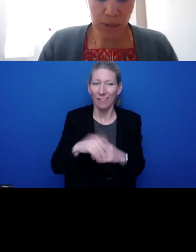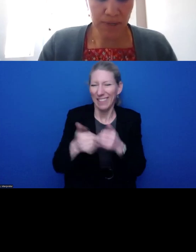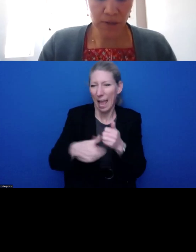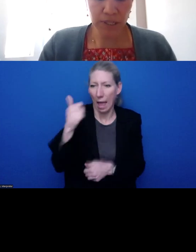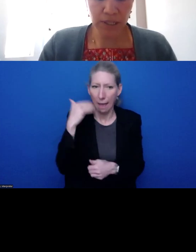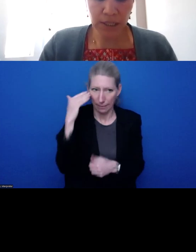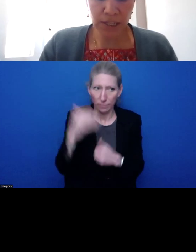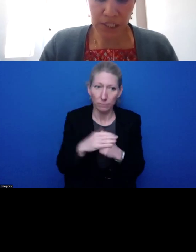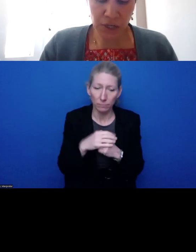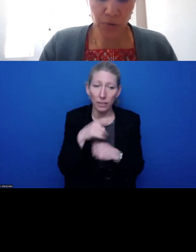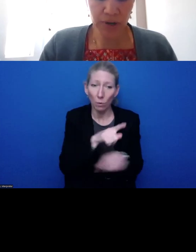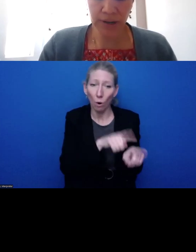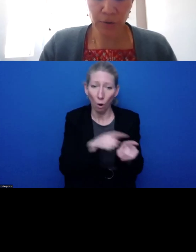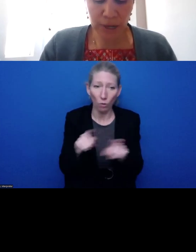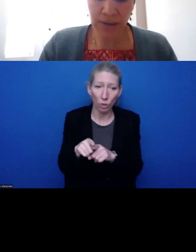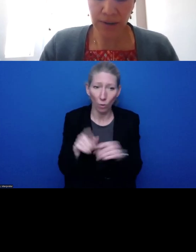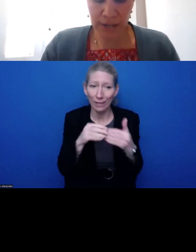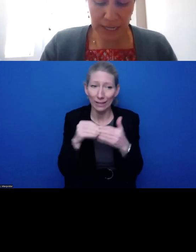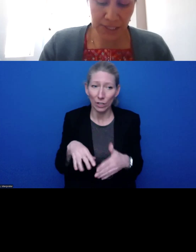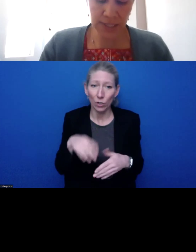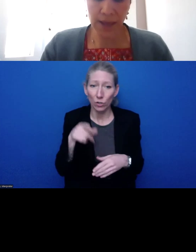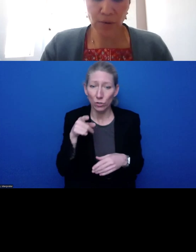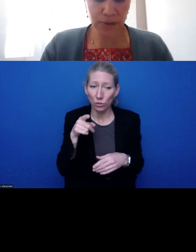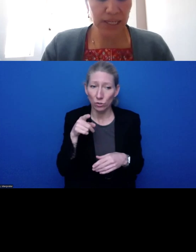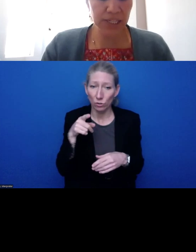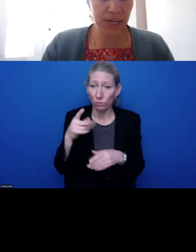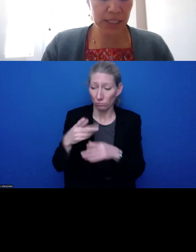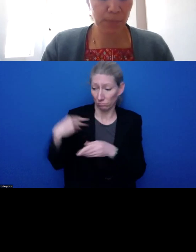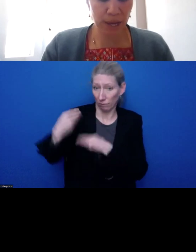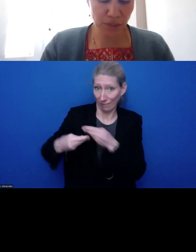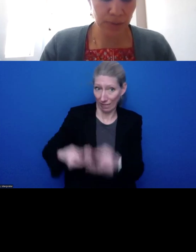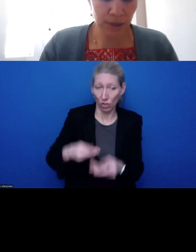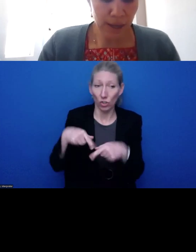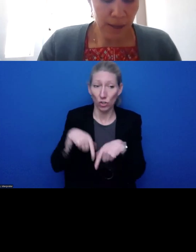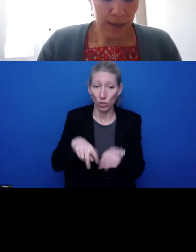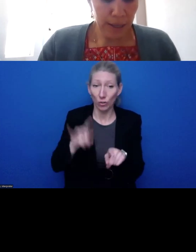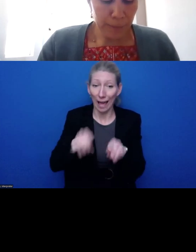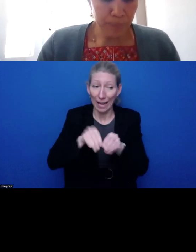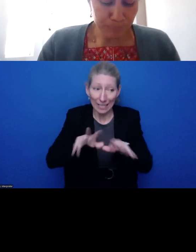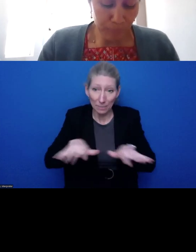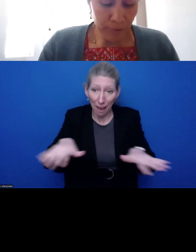also members of the K'iche' ruling lineages, and during the K'iche' expansion